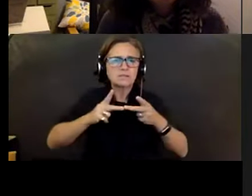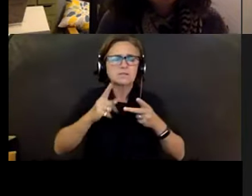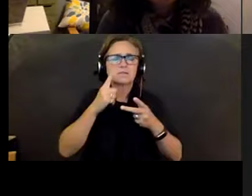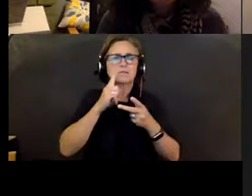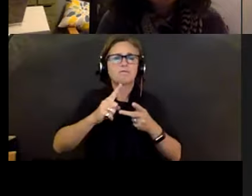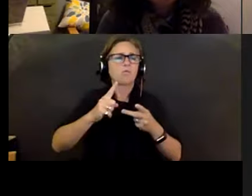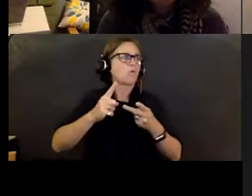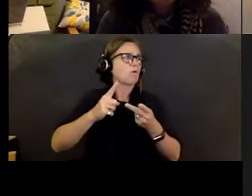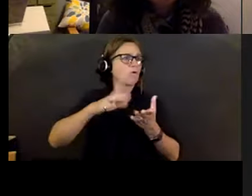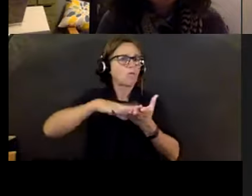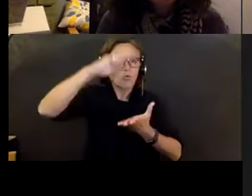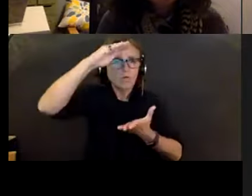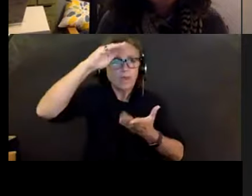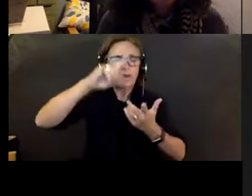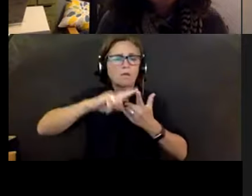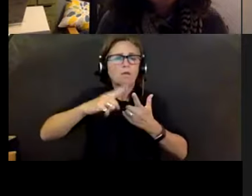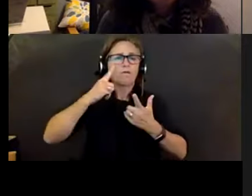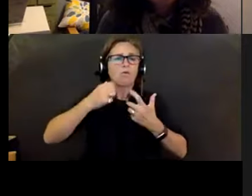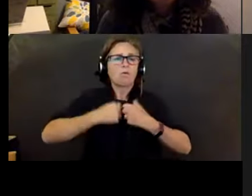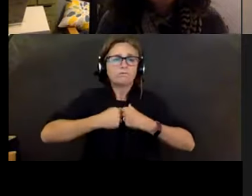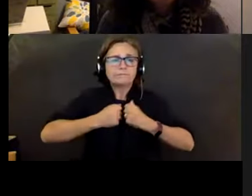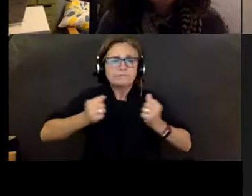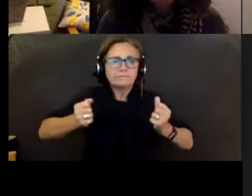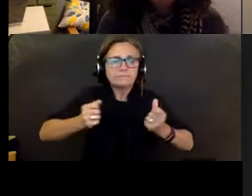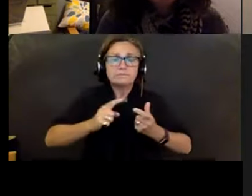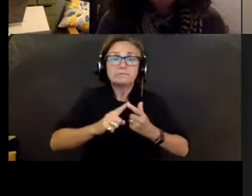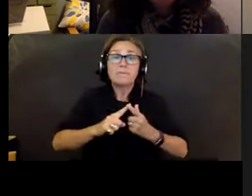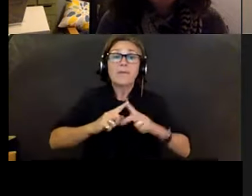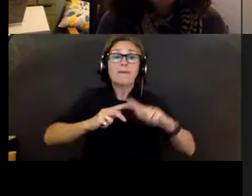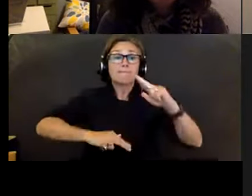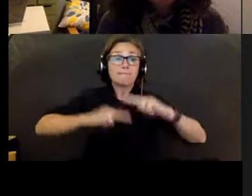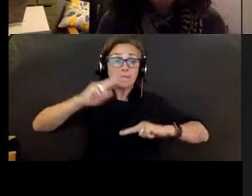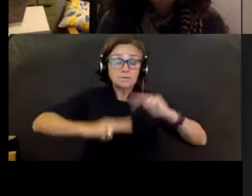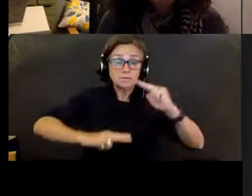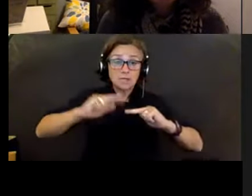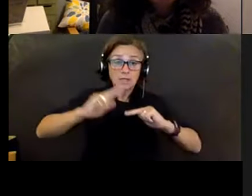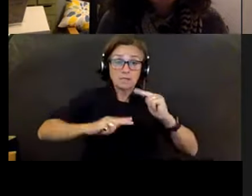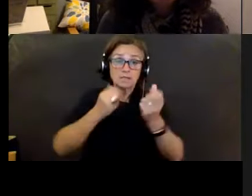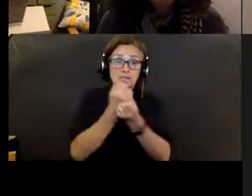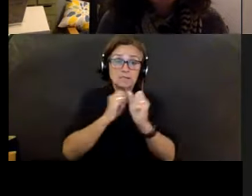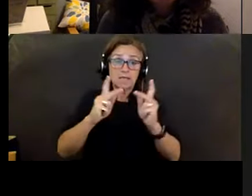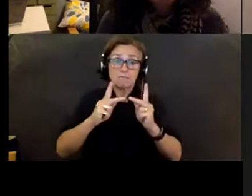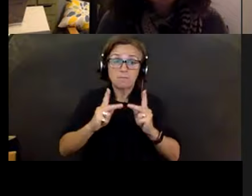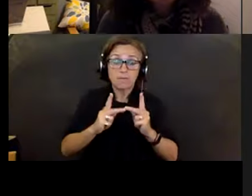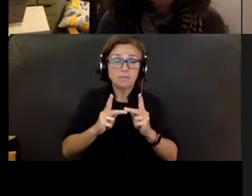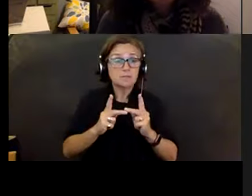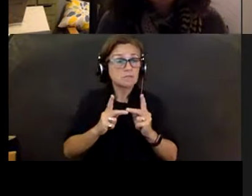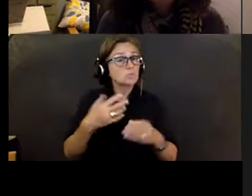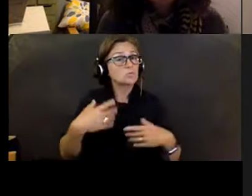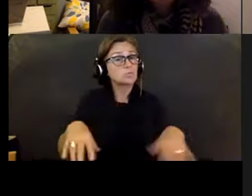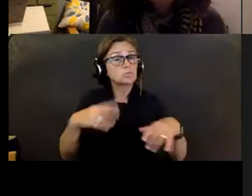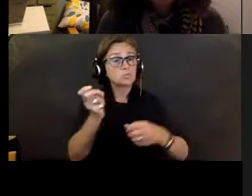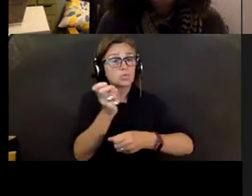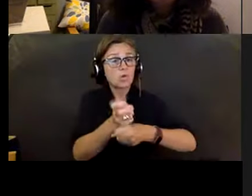and I think creating those safe spaces takes time, right? Because systemic racism has created an